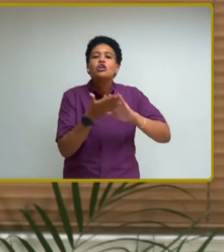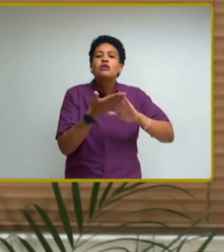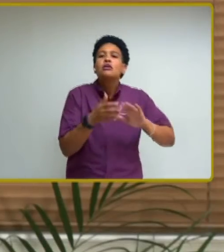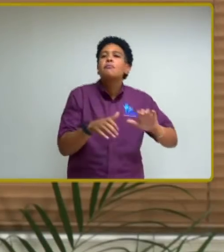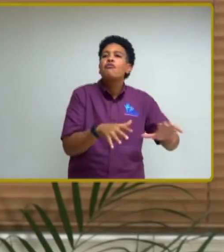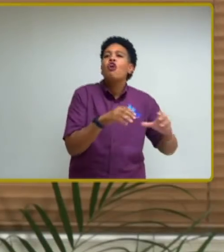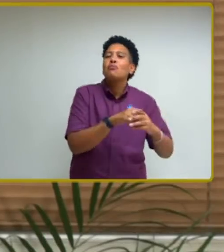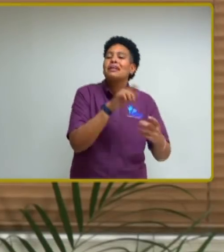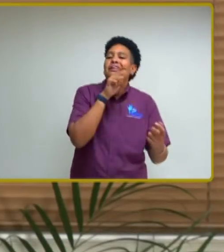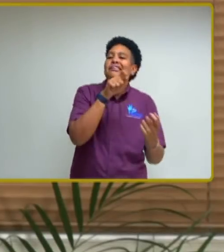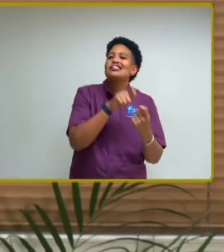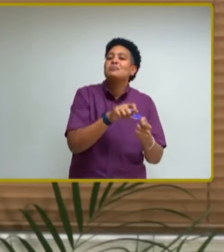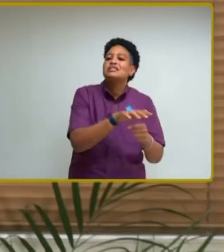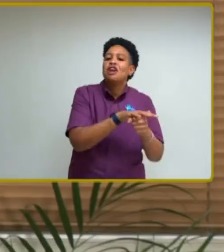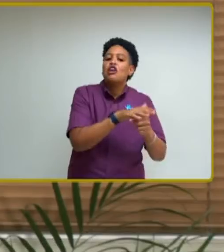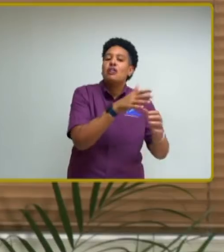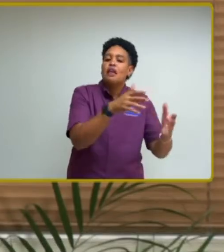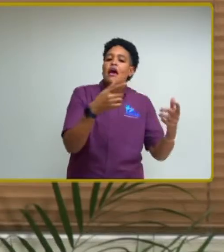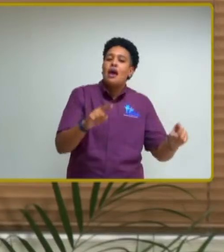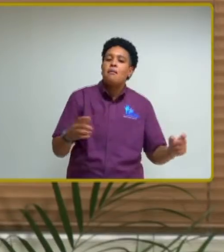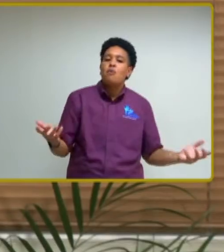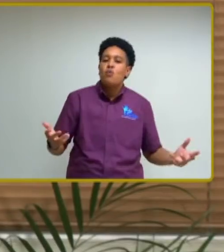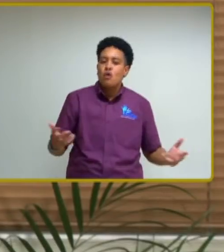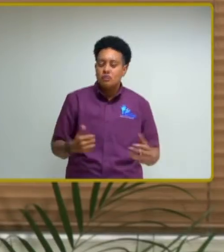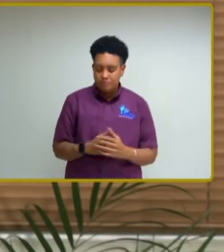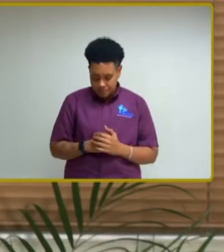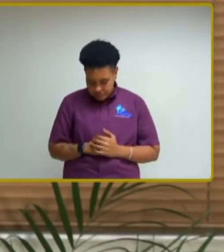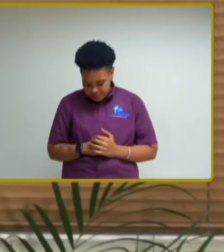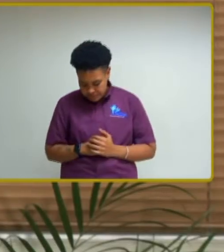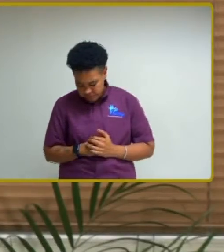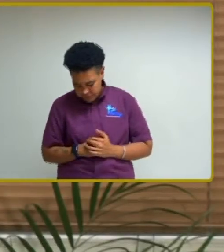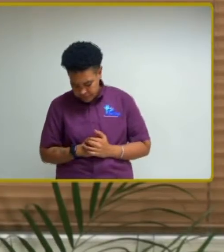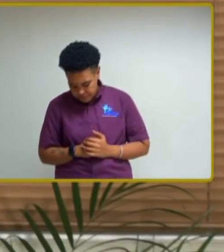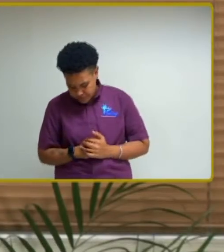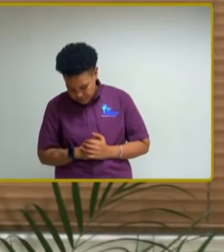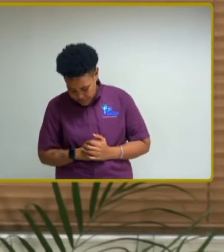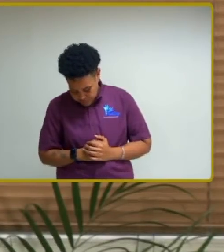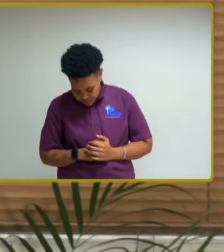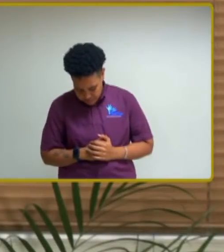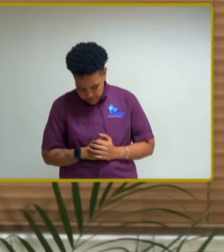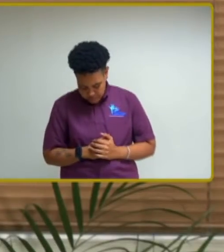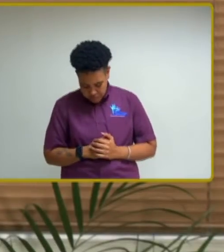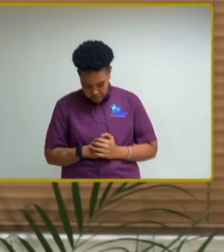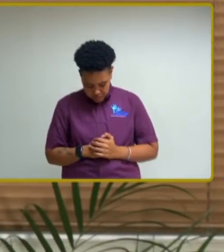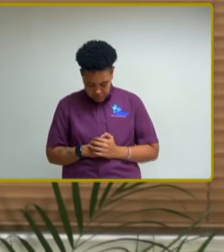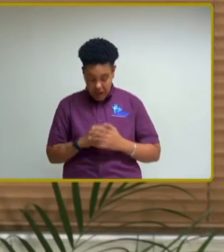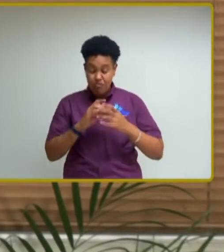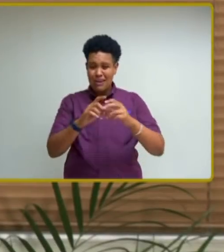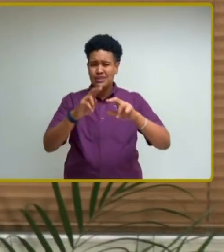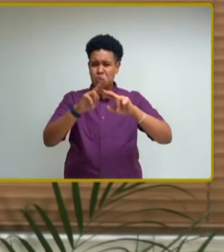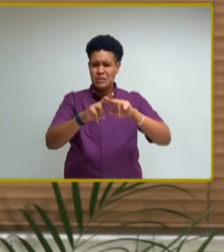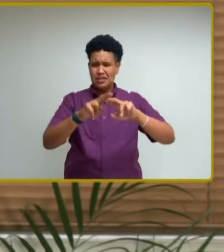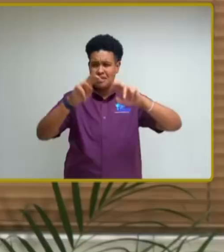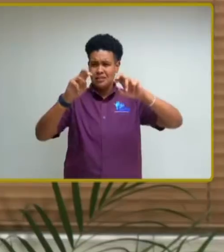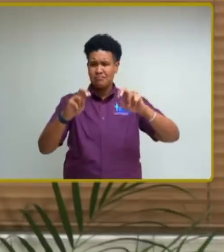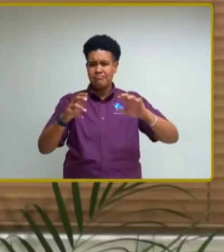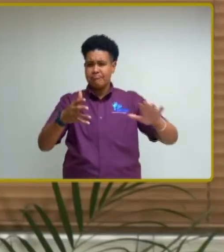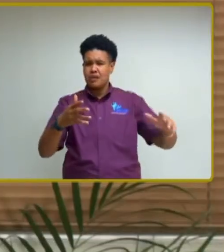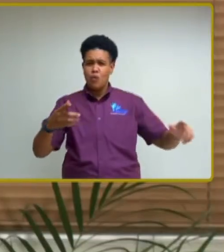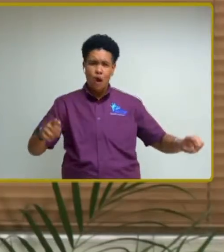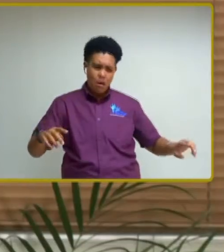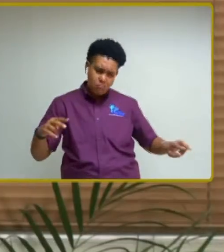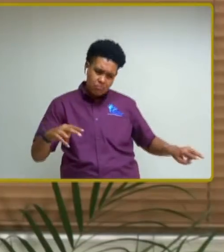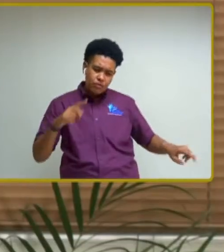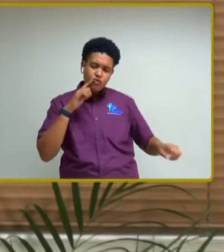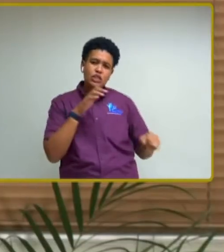performed in a particular area. As it relates to the layout of the seating, it is